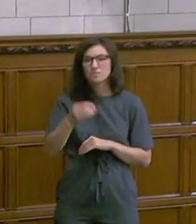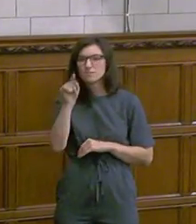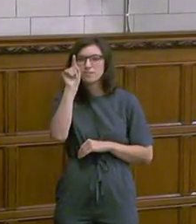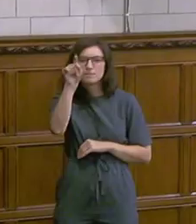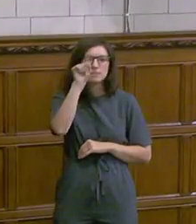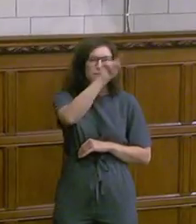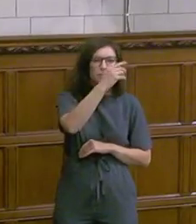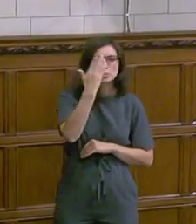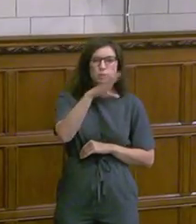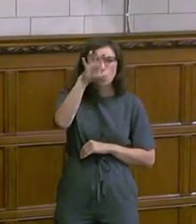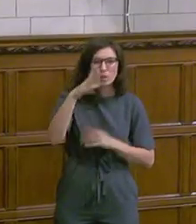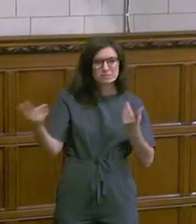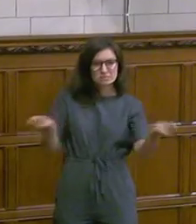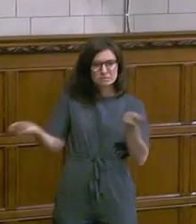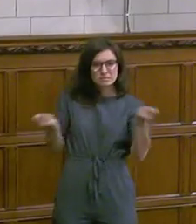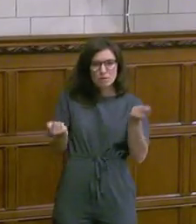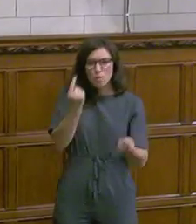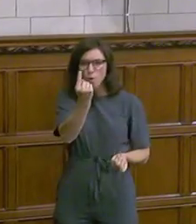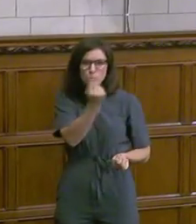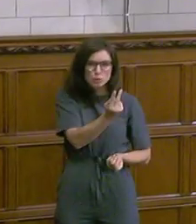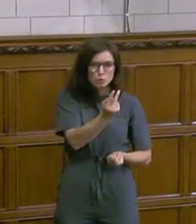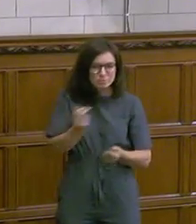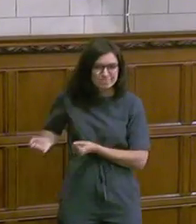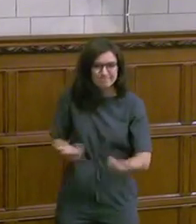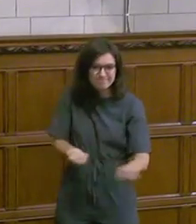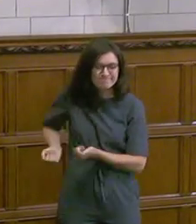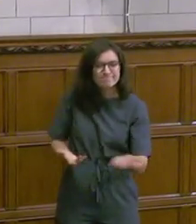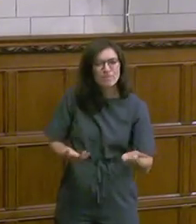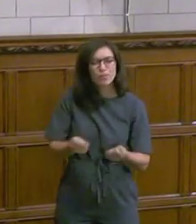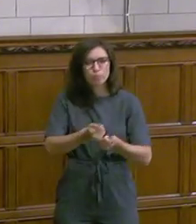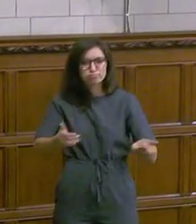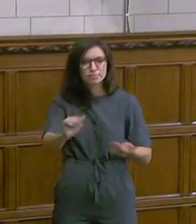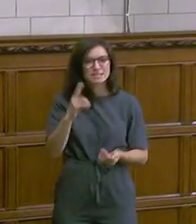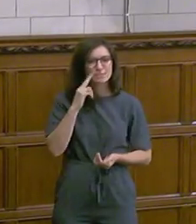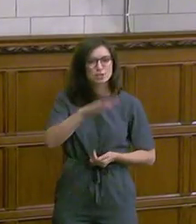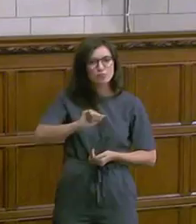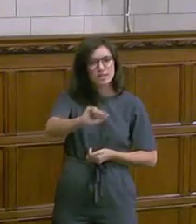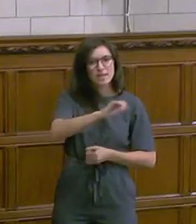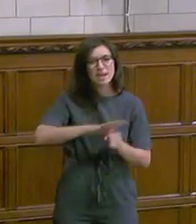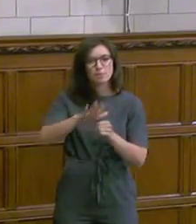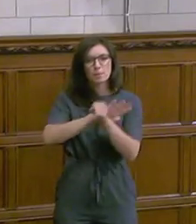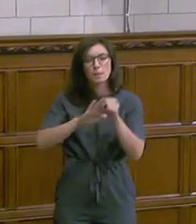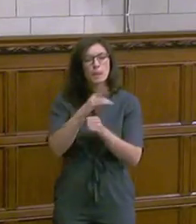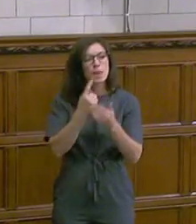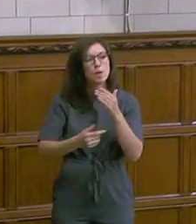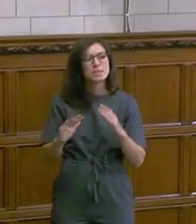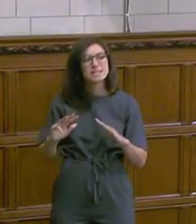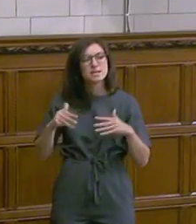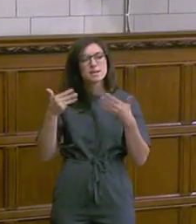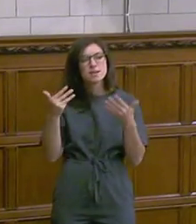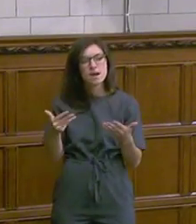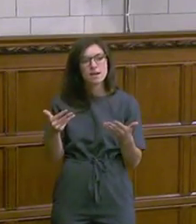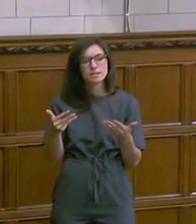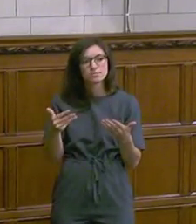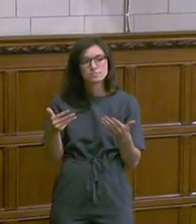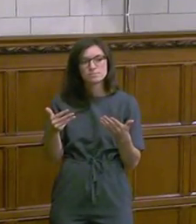trying to meet the diverse needs of deaf children in their area. There are just 9 consortia delivering educational support services for